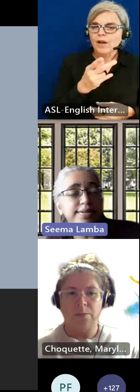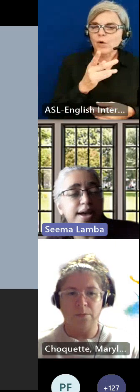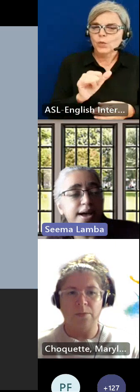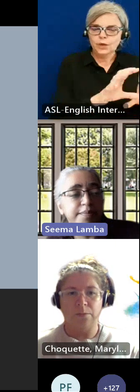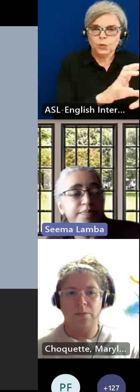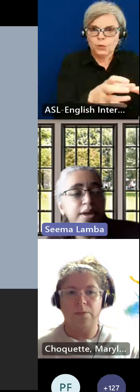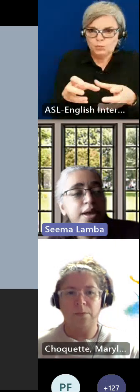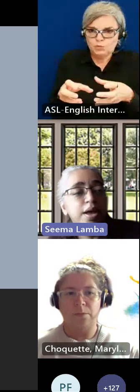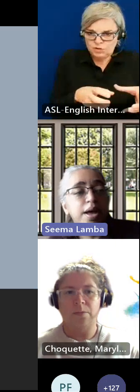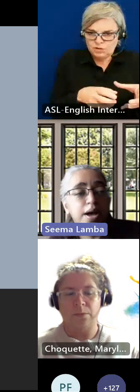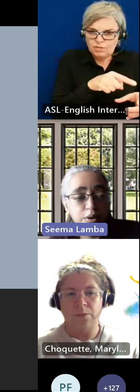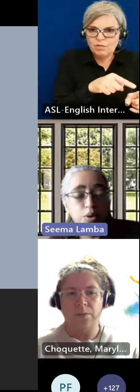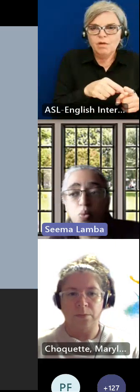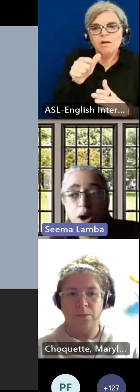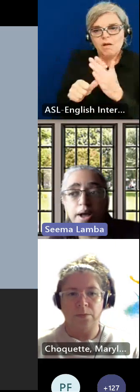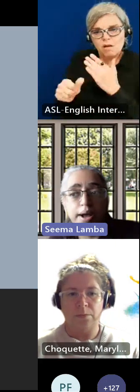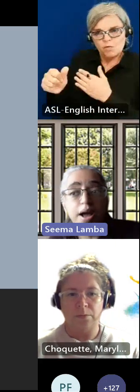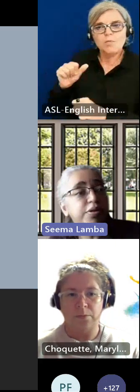to highlight